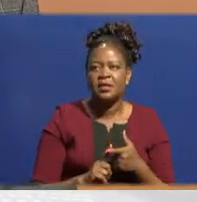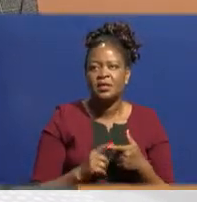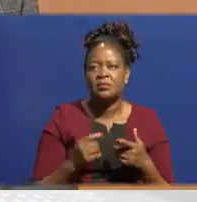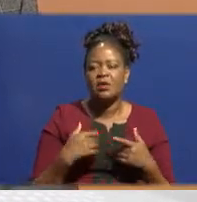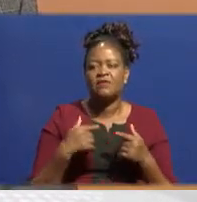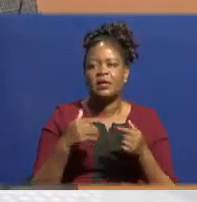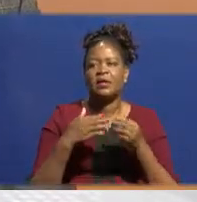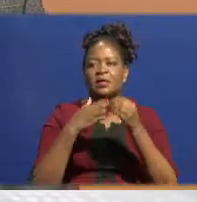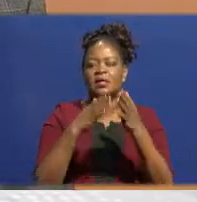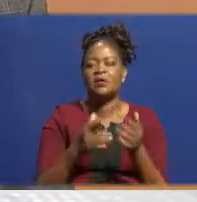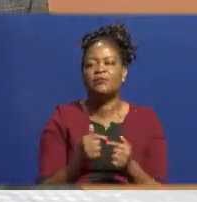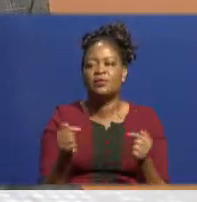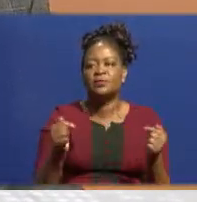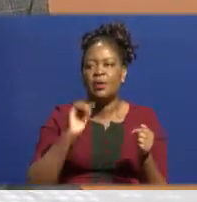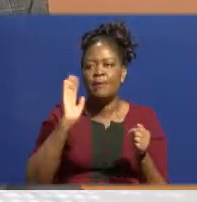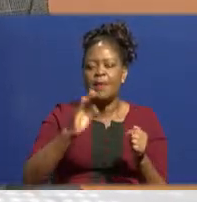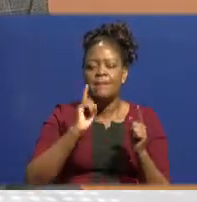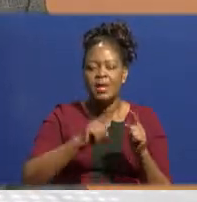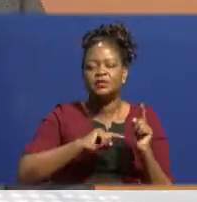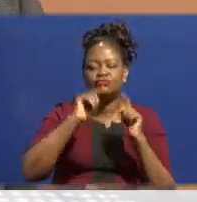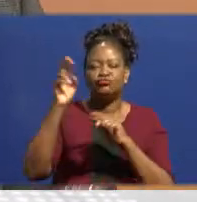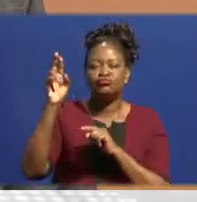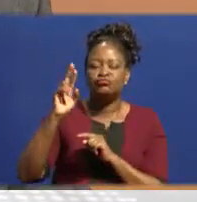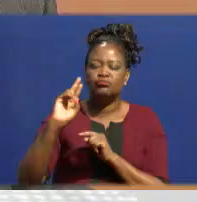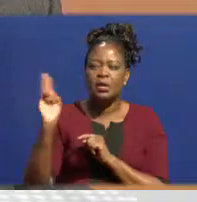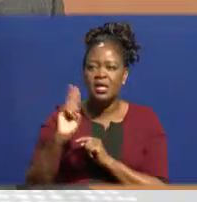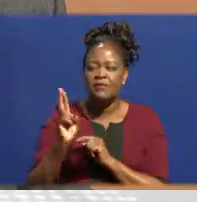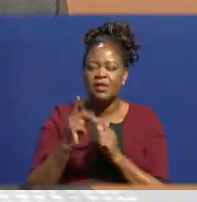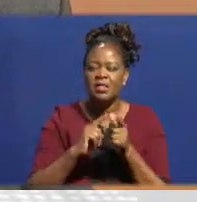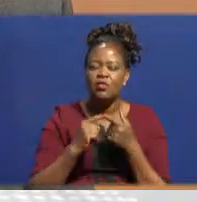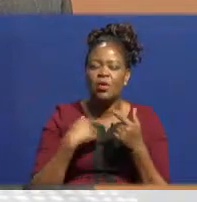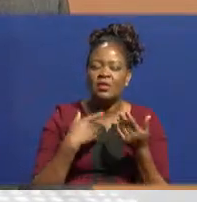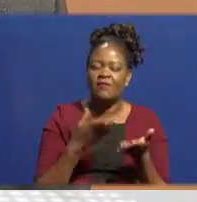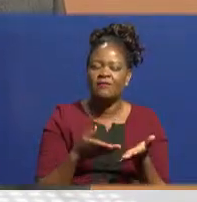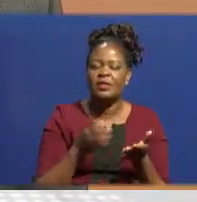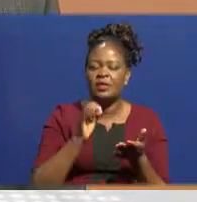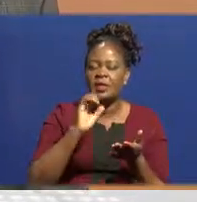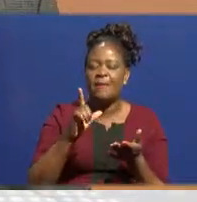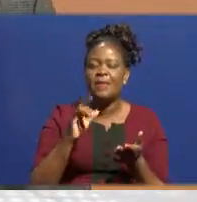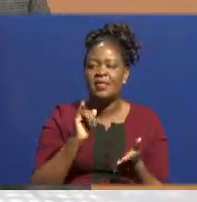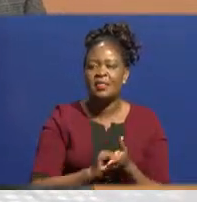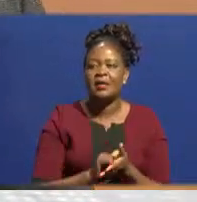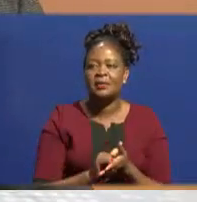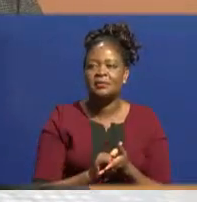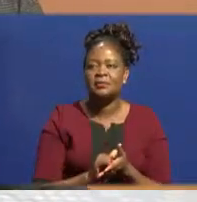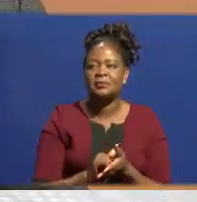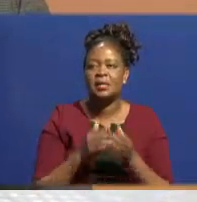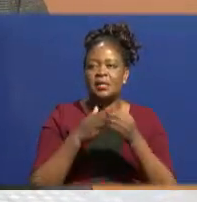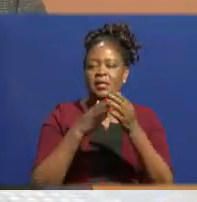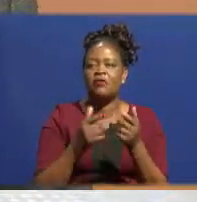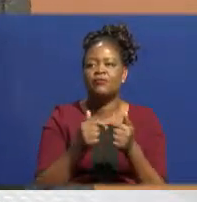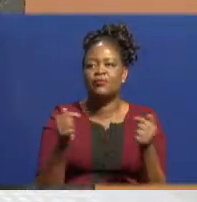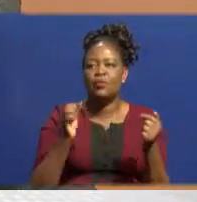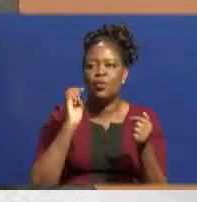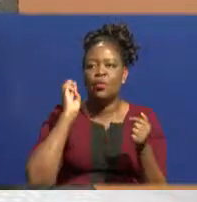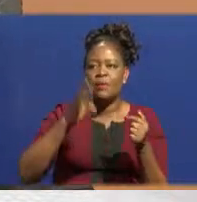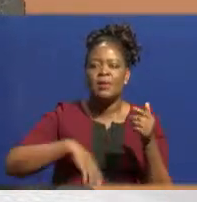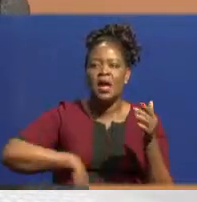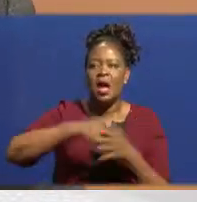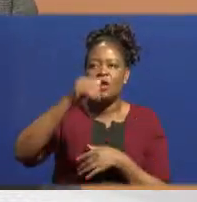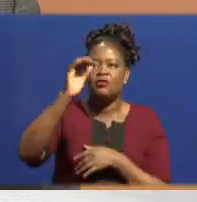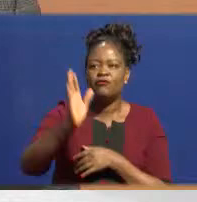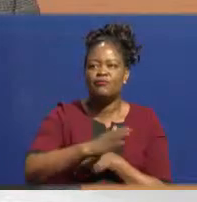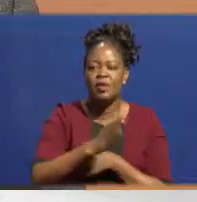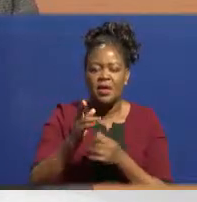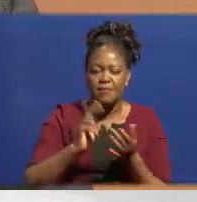leader of opposition in parliament, it has to go for a referendum. What they have in that bill is that the leader of opposition will be out of parliament.